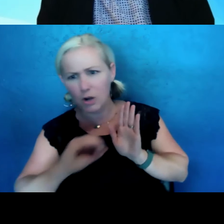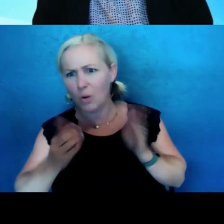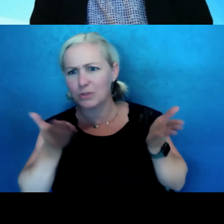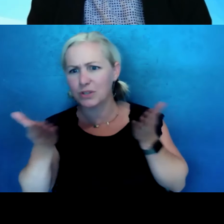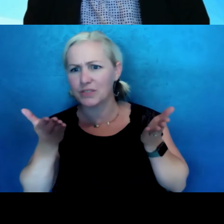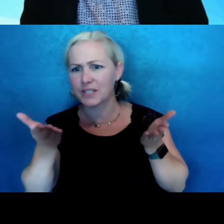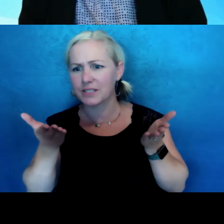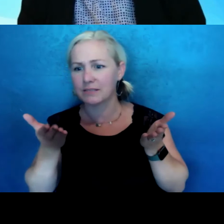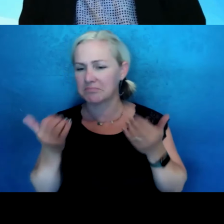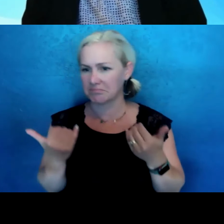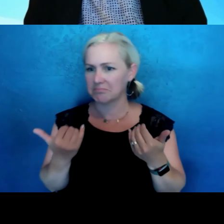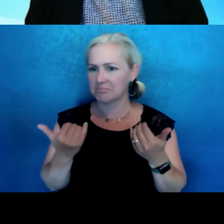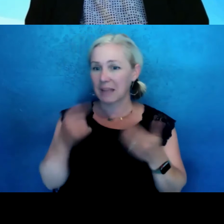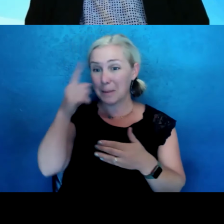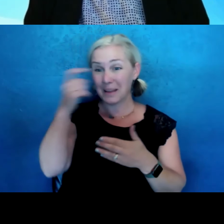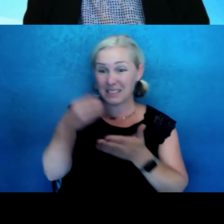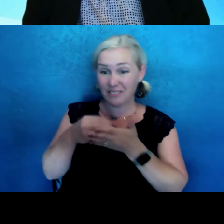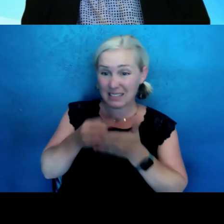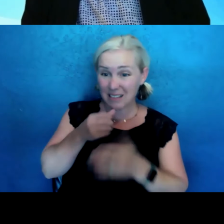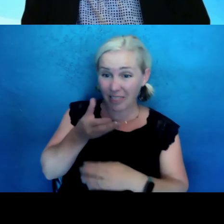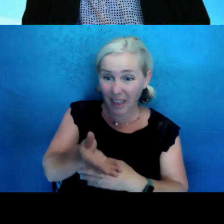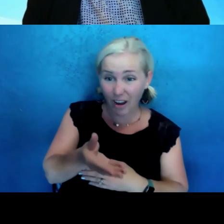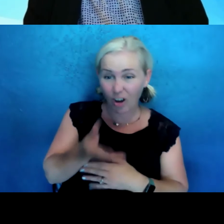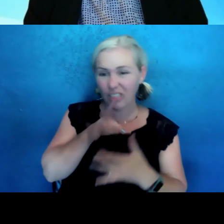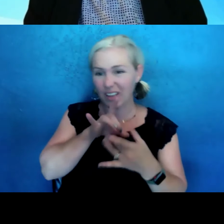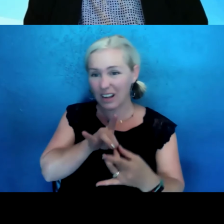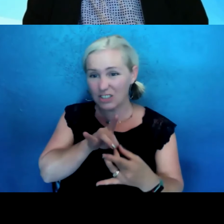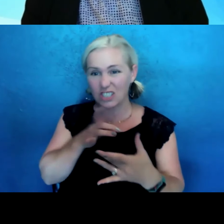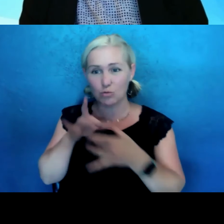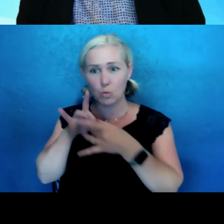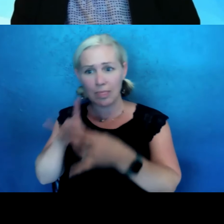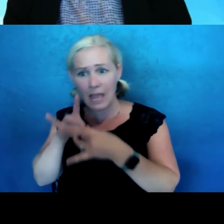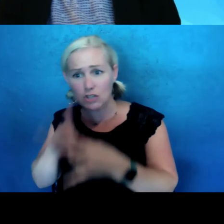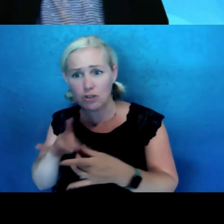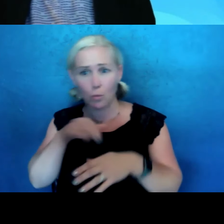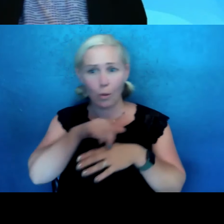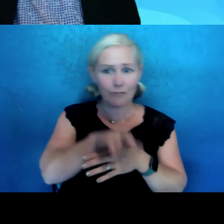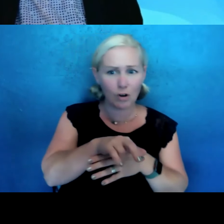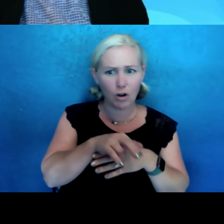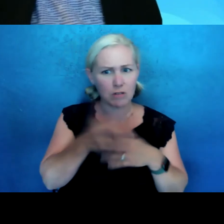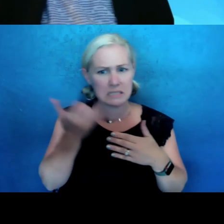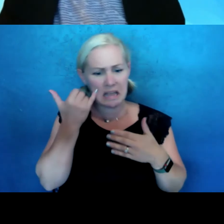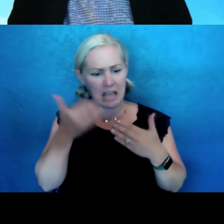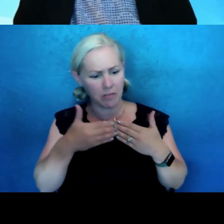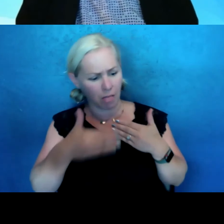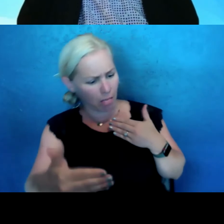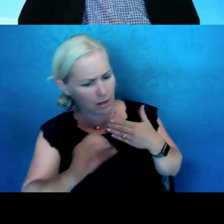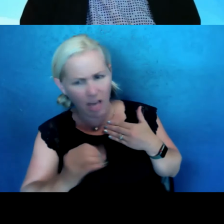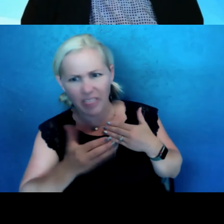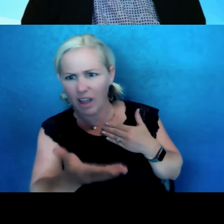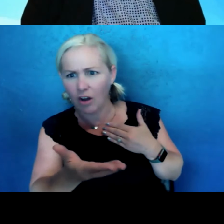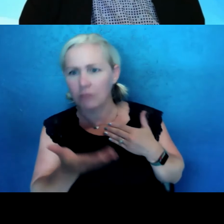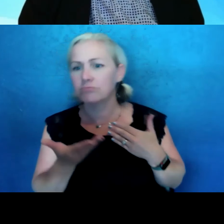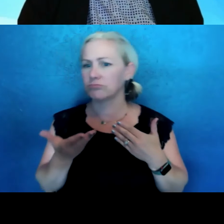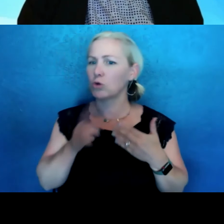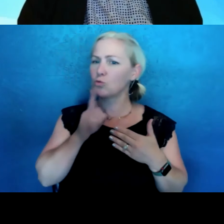is either because the funding's not there, the connection relationship isn't there, the referral's not there, the coordination. So we're really